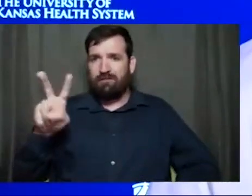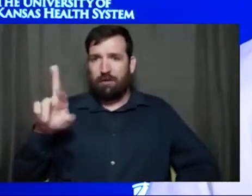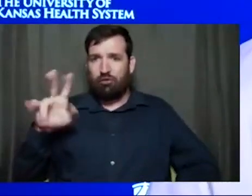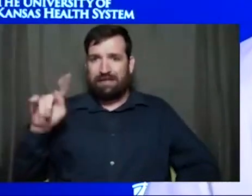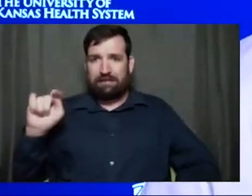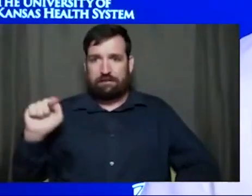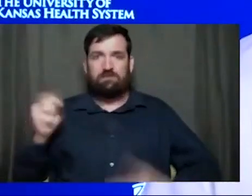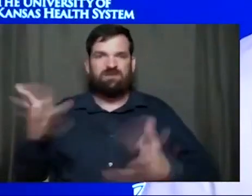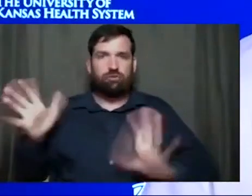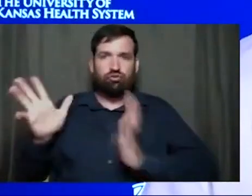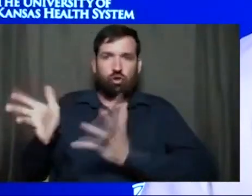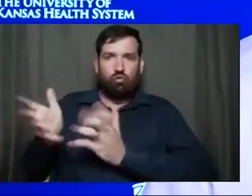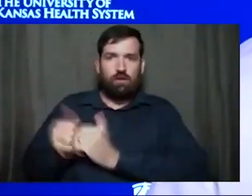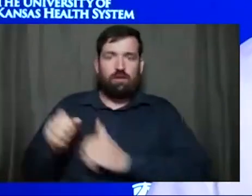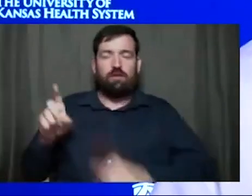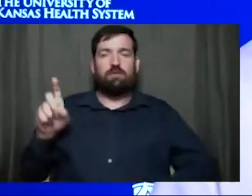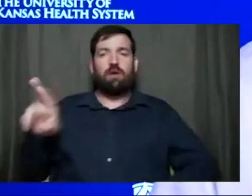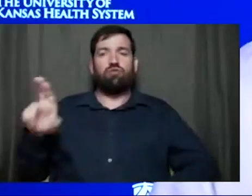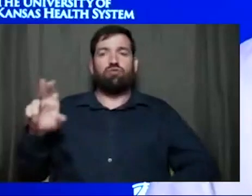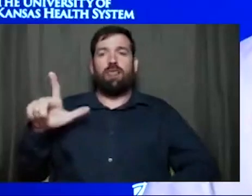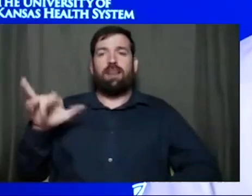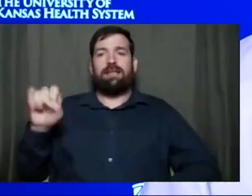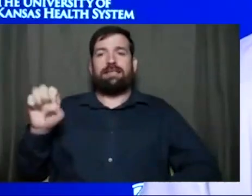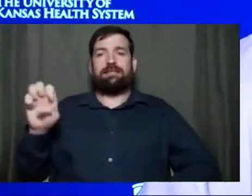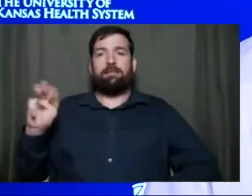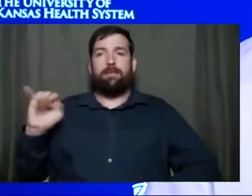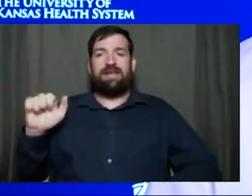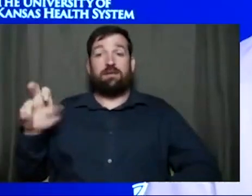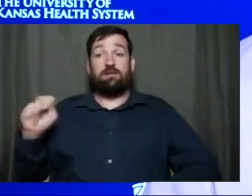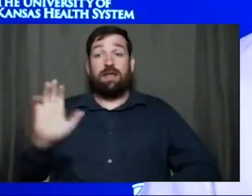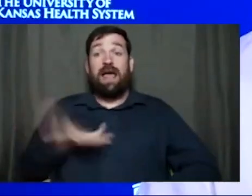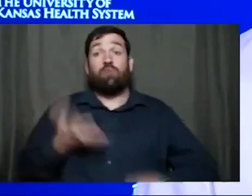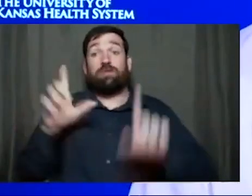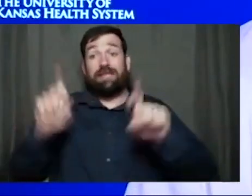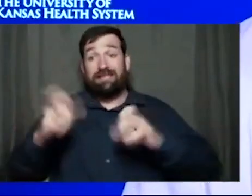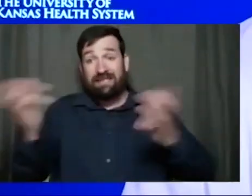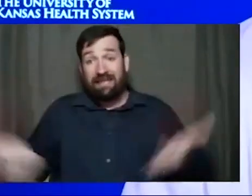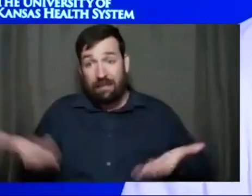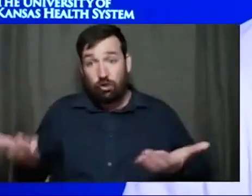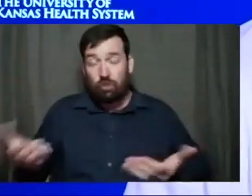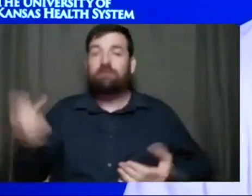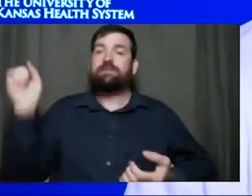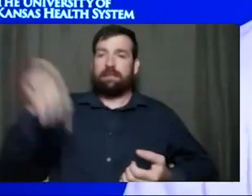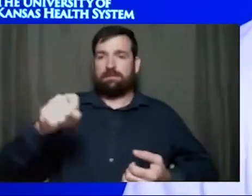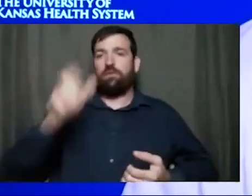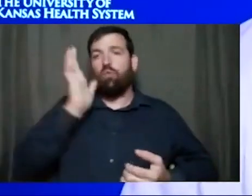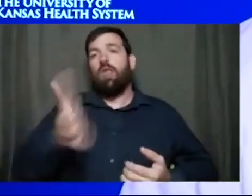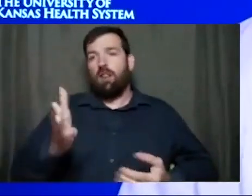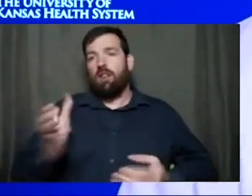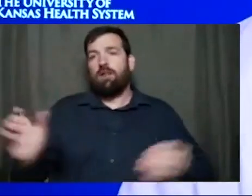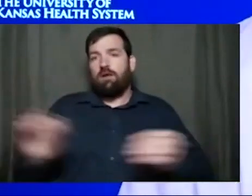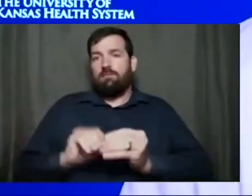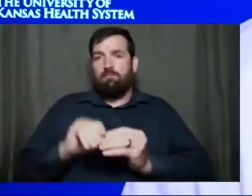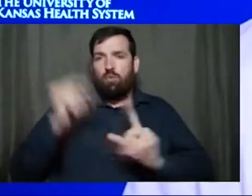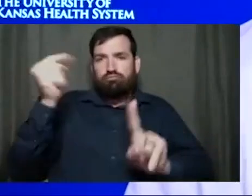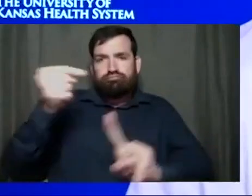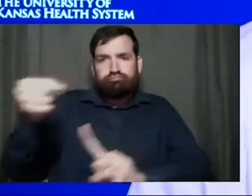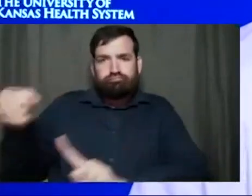with Dr. Leisman, and our tests here, again, do because we have more targets for the virus that